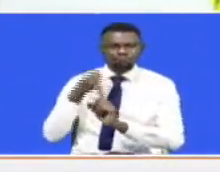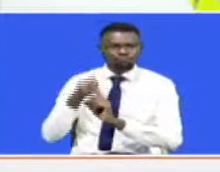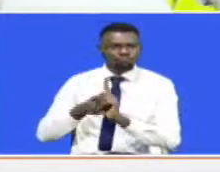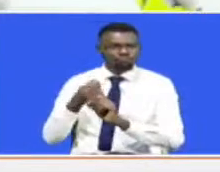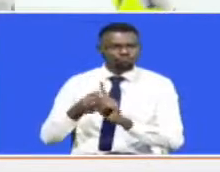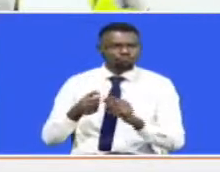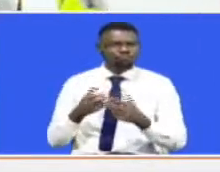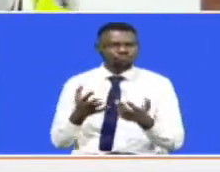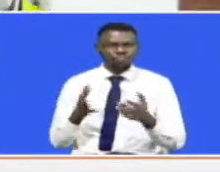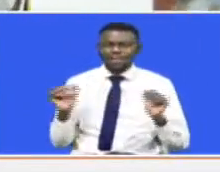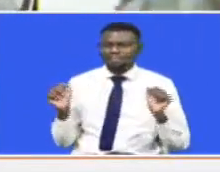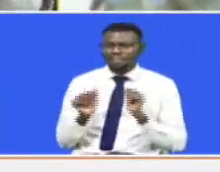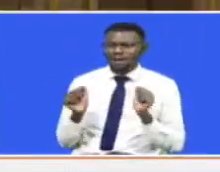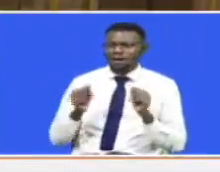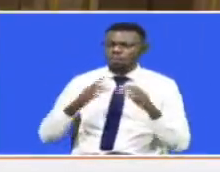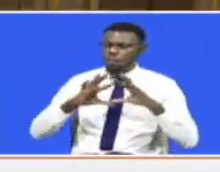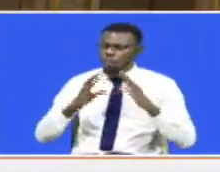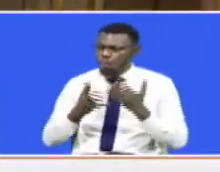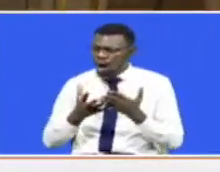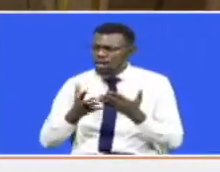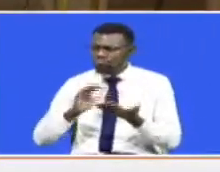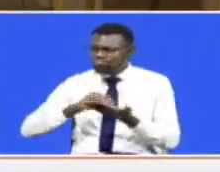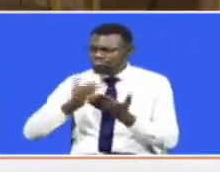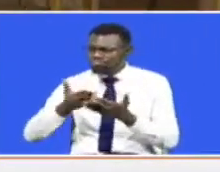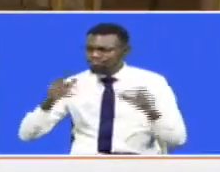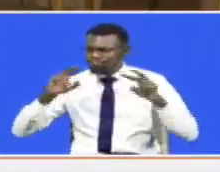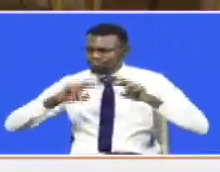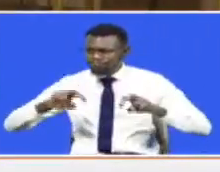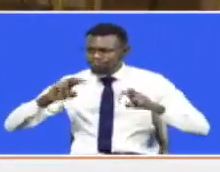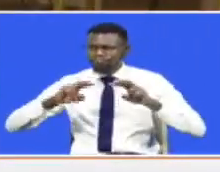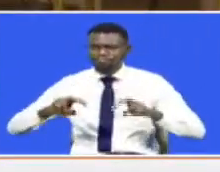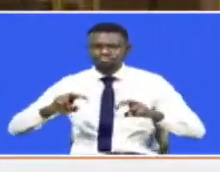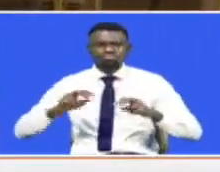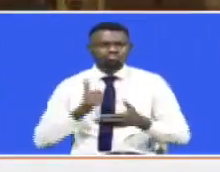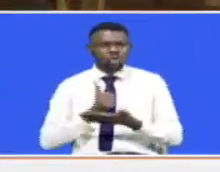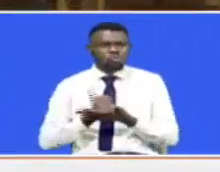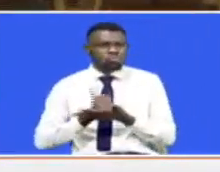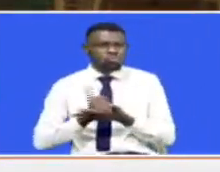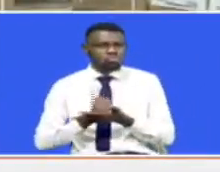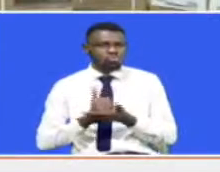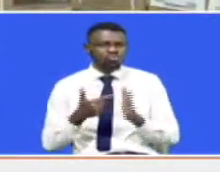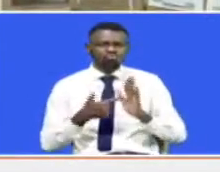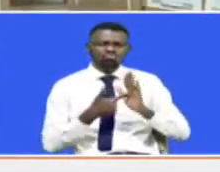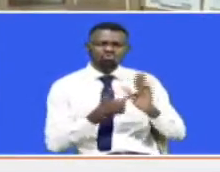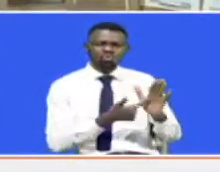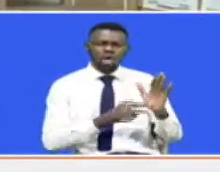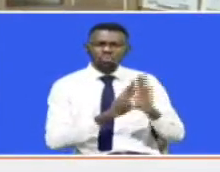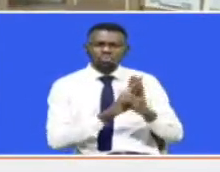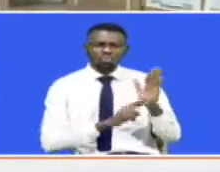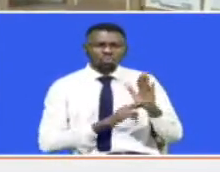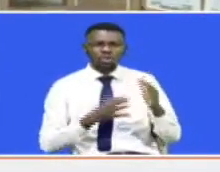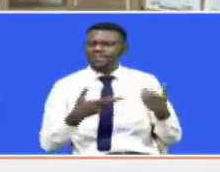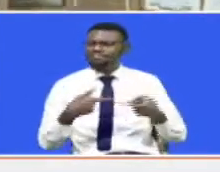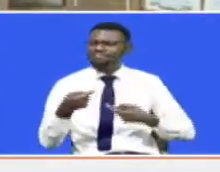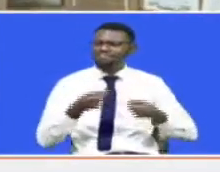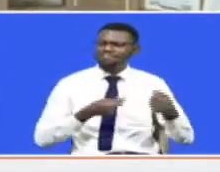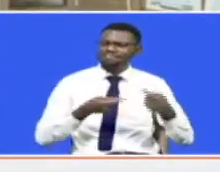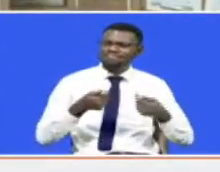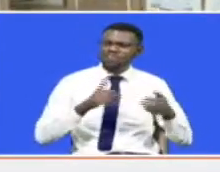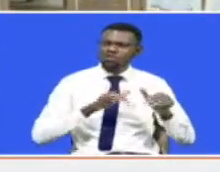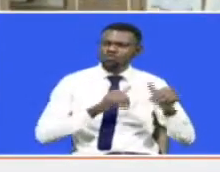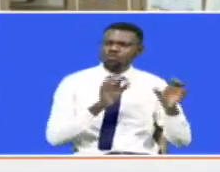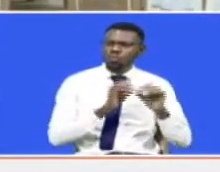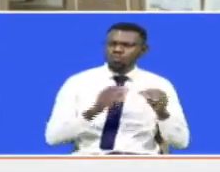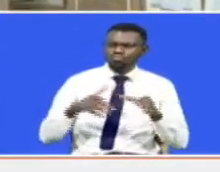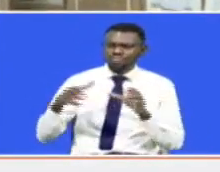A Global Fund's audit review report released earlier this week flagged the procurement irregularities, which saw two companies